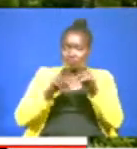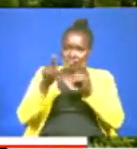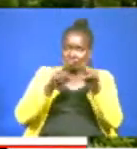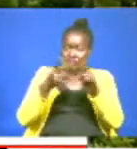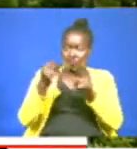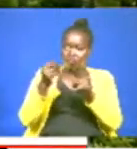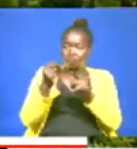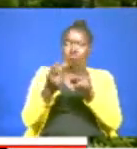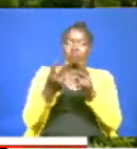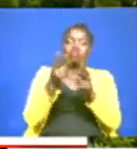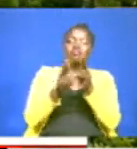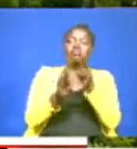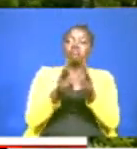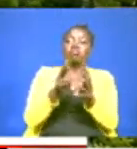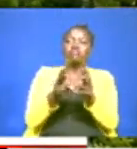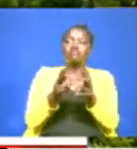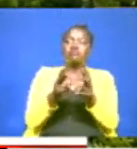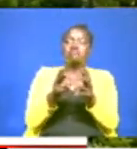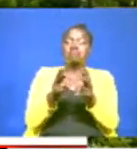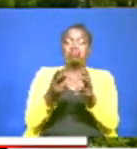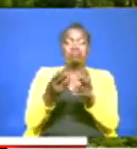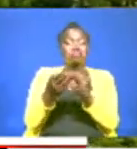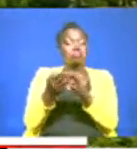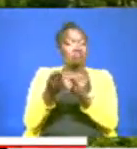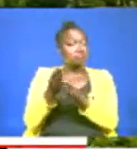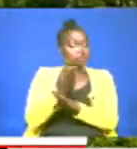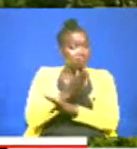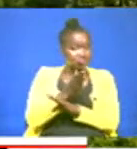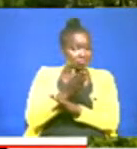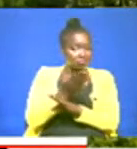been done in September, but we decided